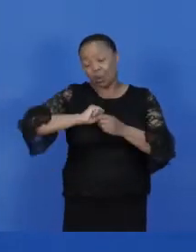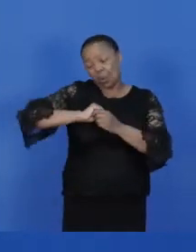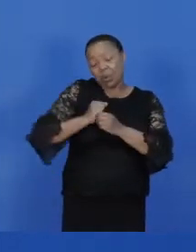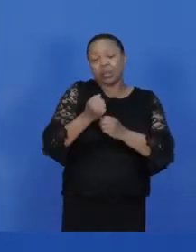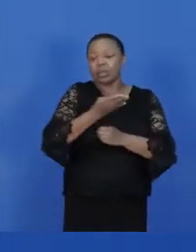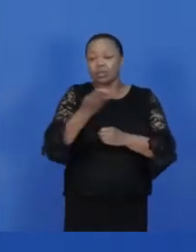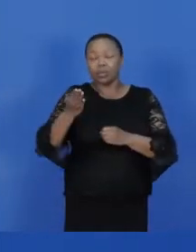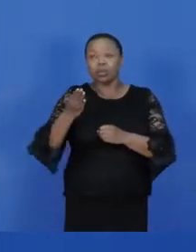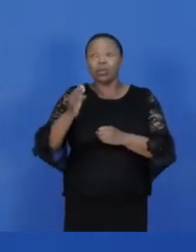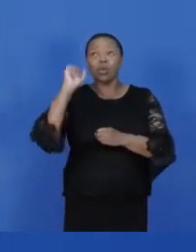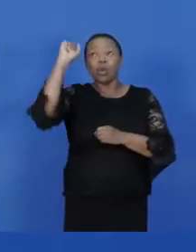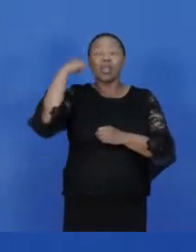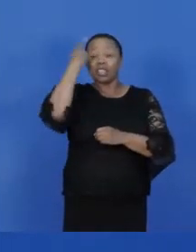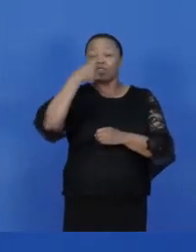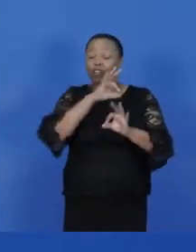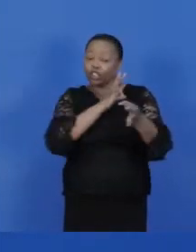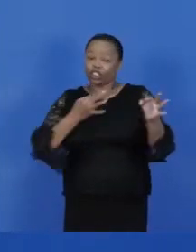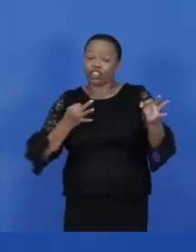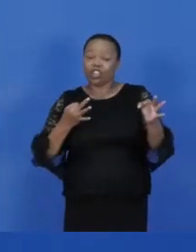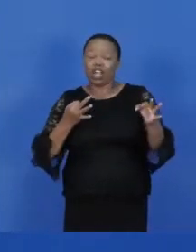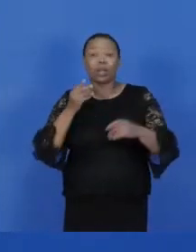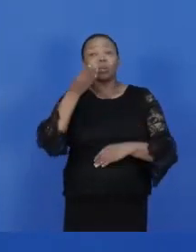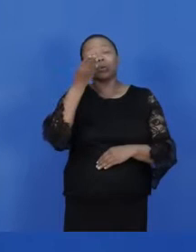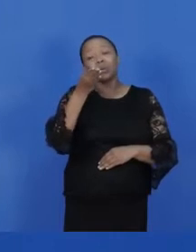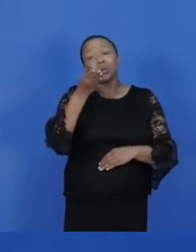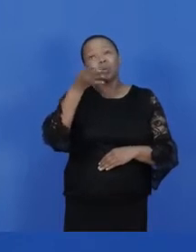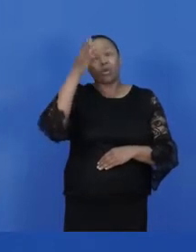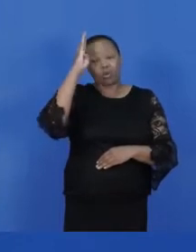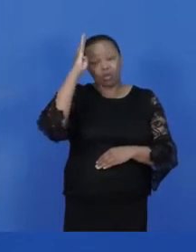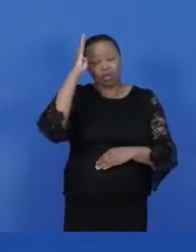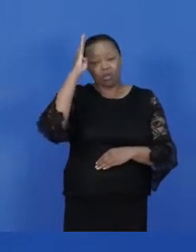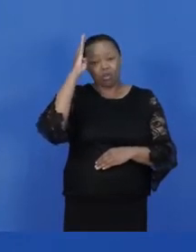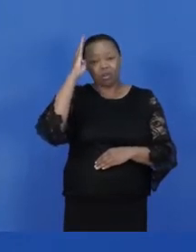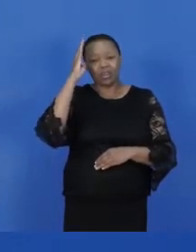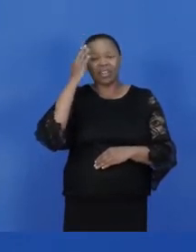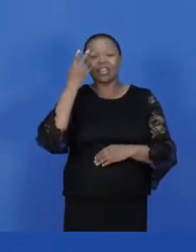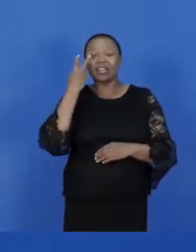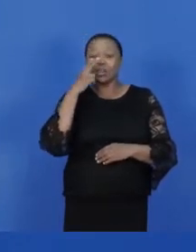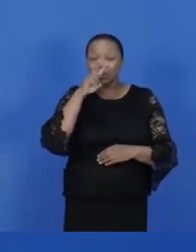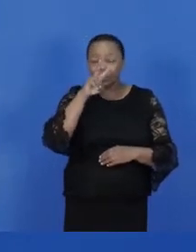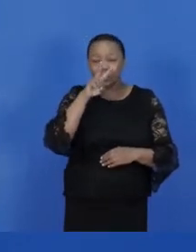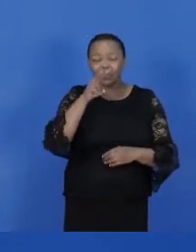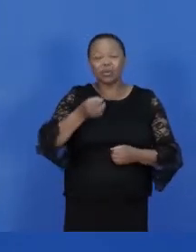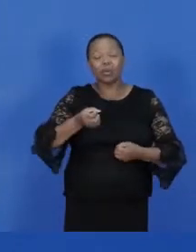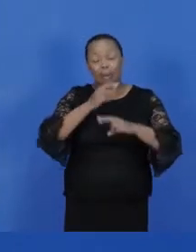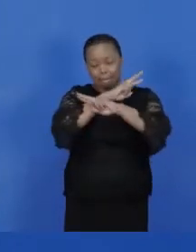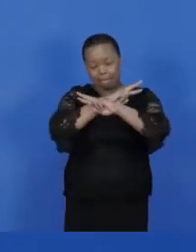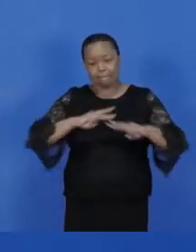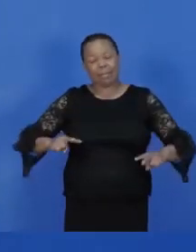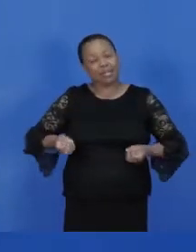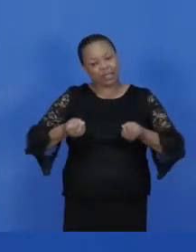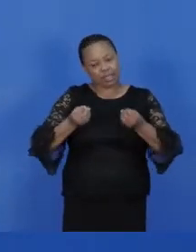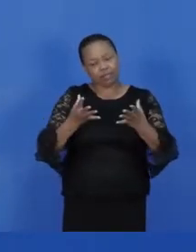make his face to shine on you. The Lord be gracious to you. The Lord turn his face towards you and give you